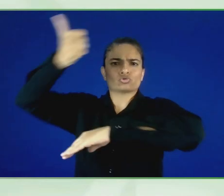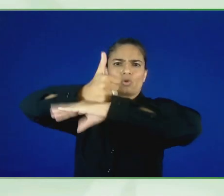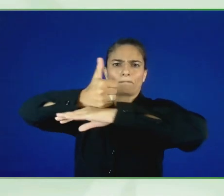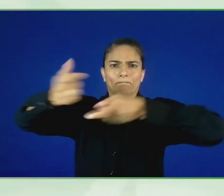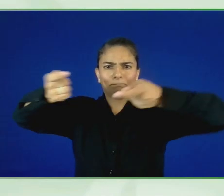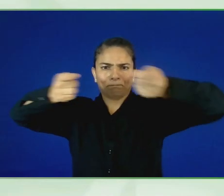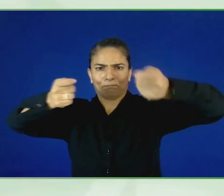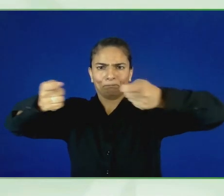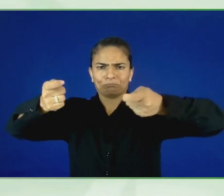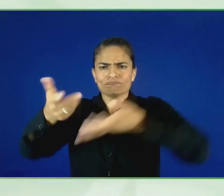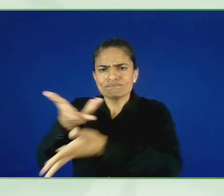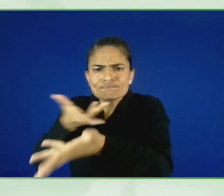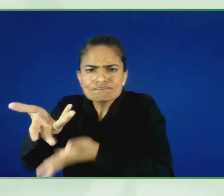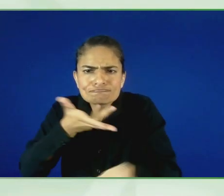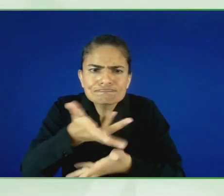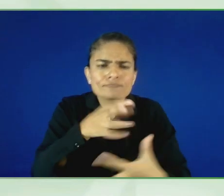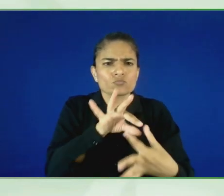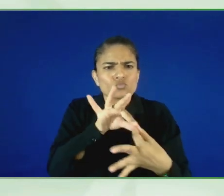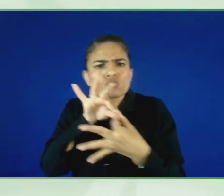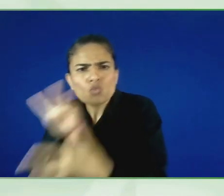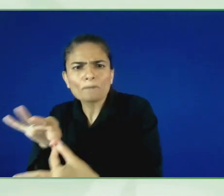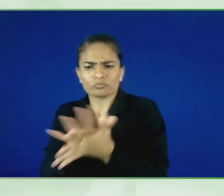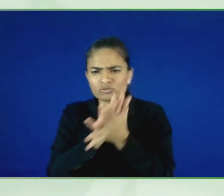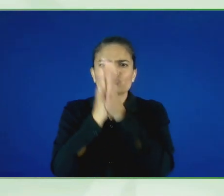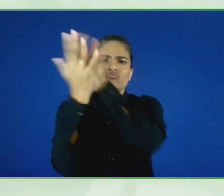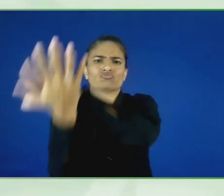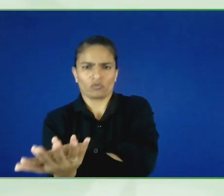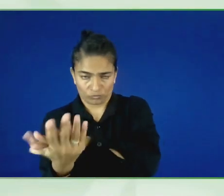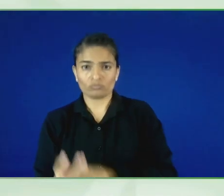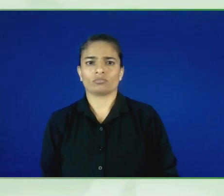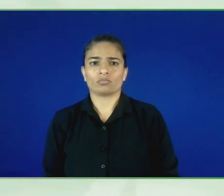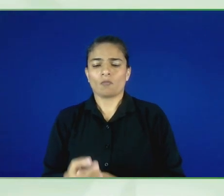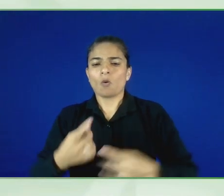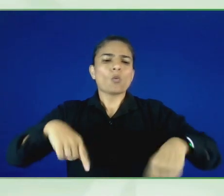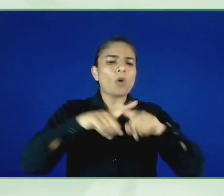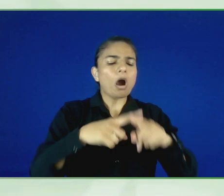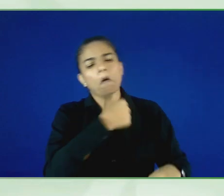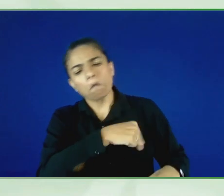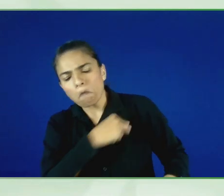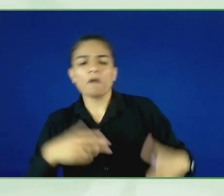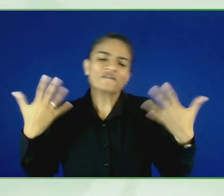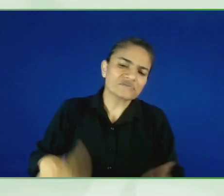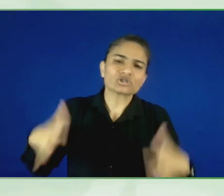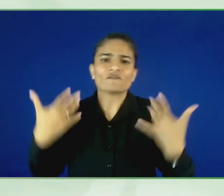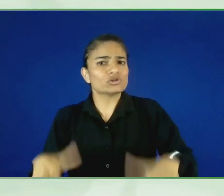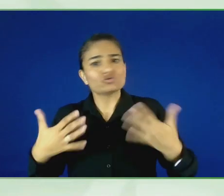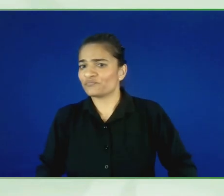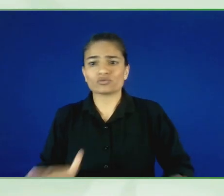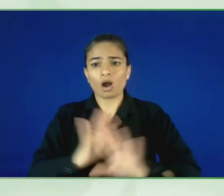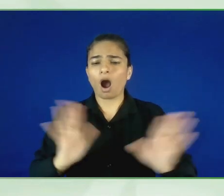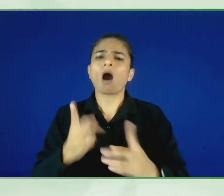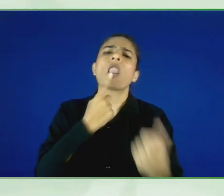action. You can have a top-down approach, a bottom-up approach, a really clear mandate with